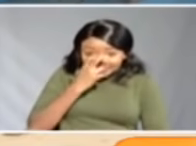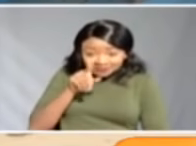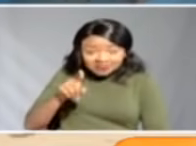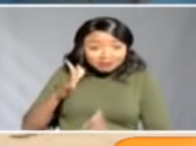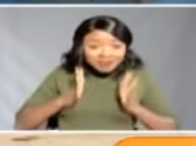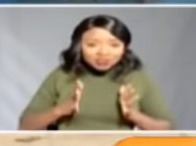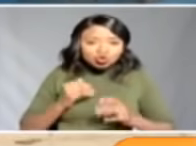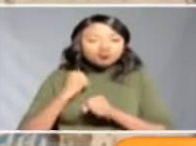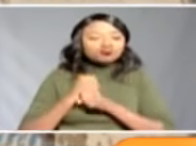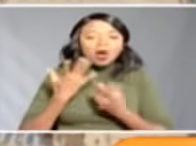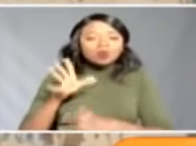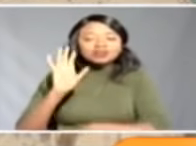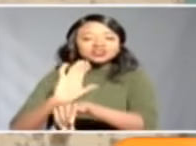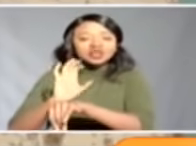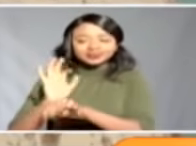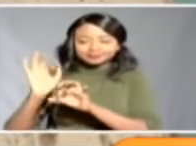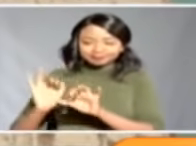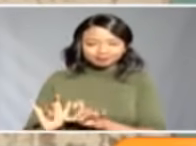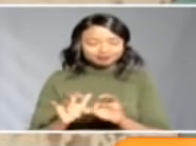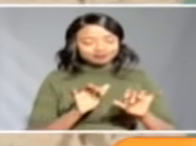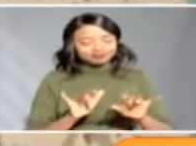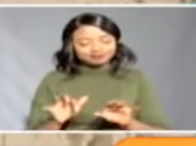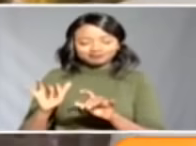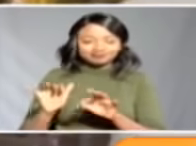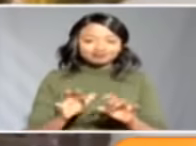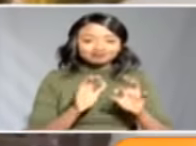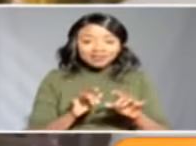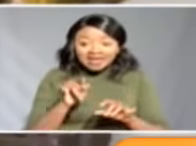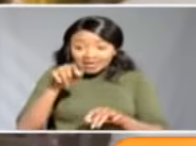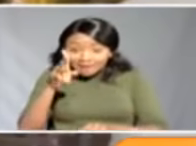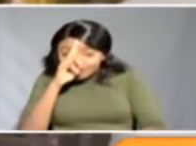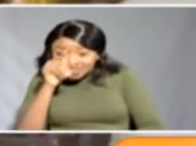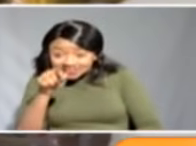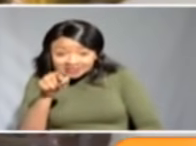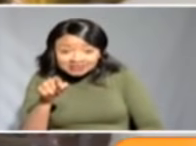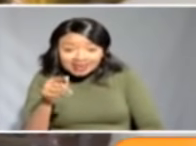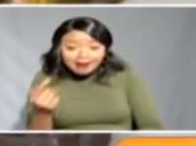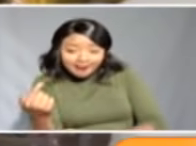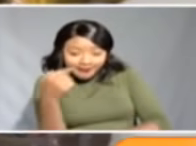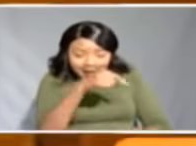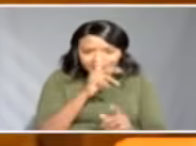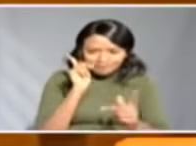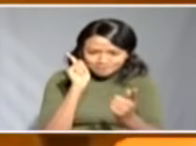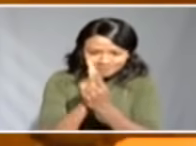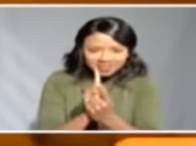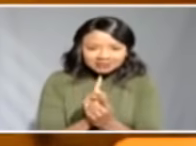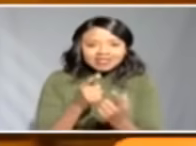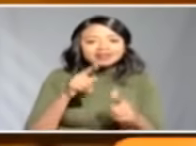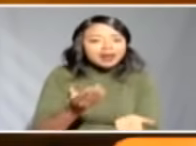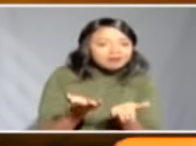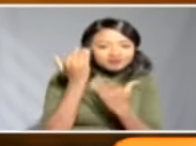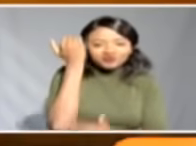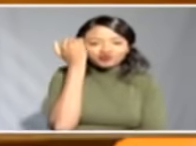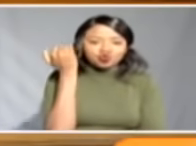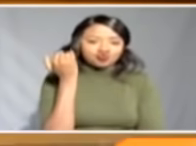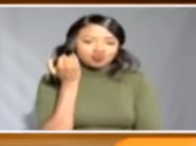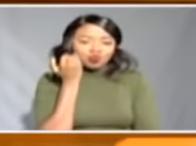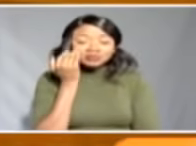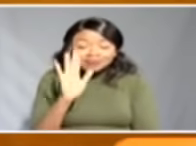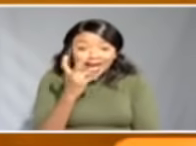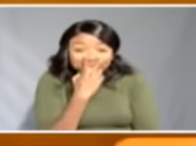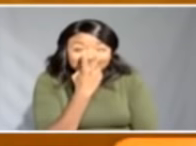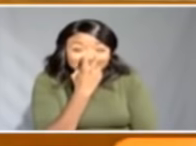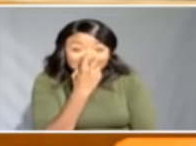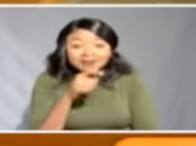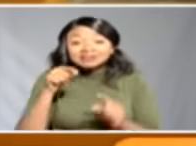at the church. He presented himself to the police. He was arrested and arraigned at Makadara Law Courts. The suspect